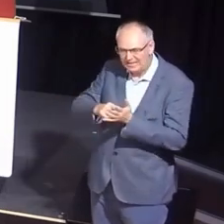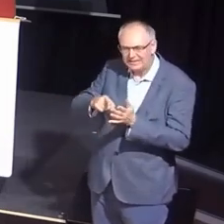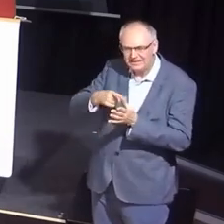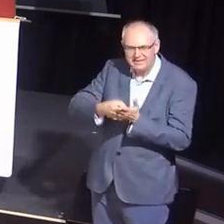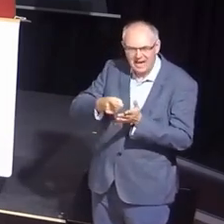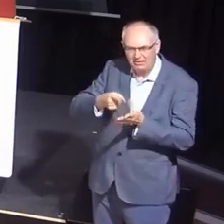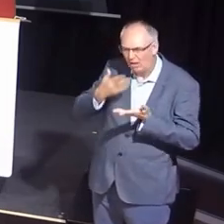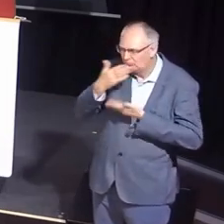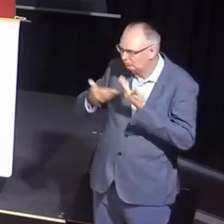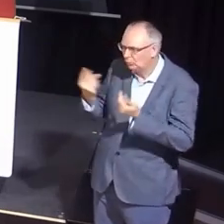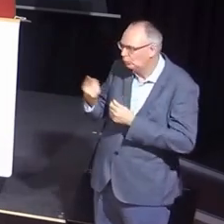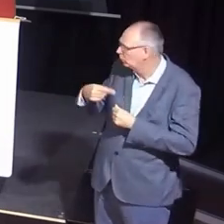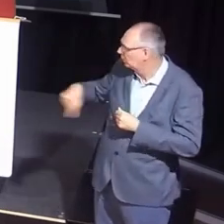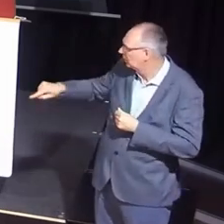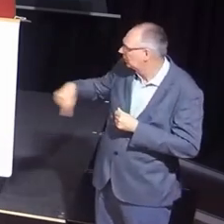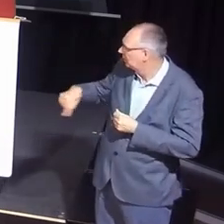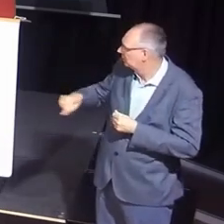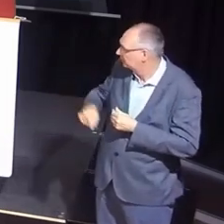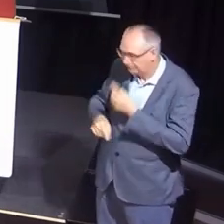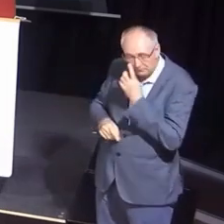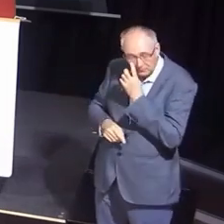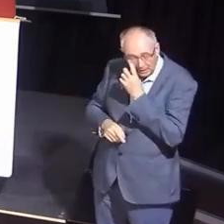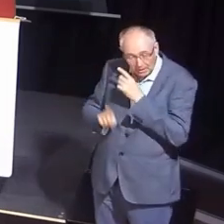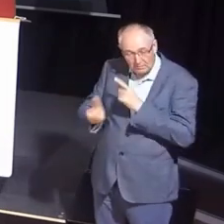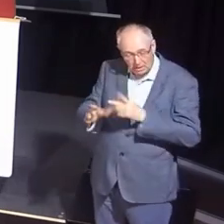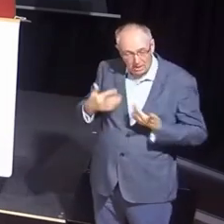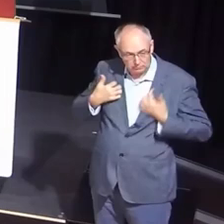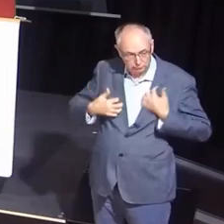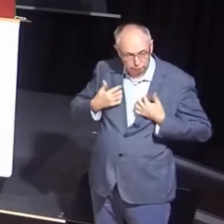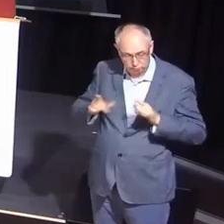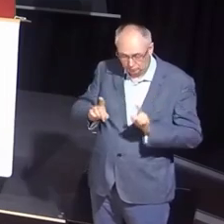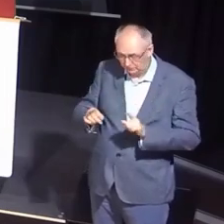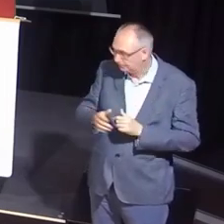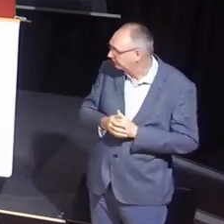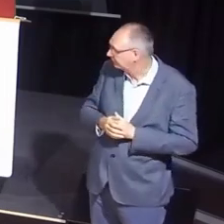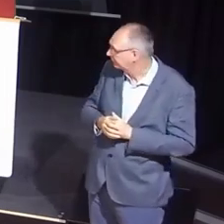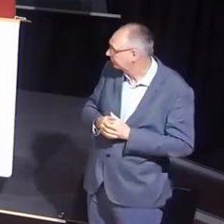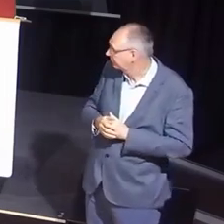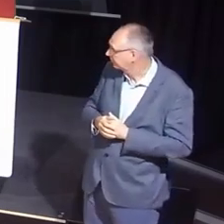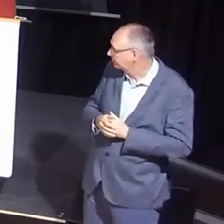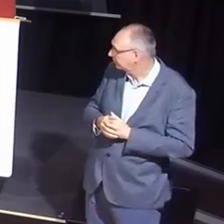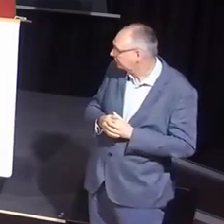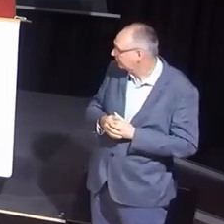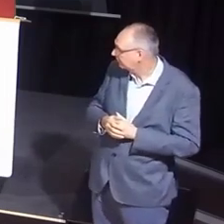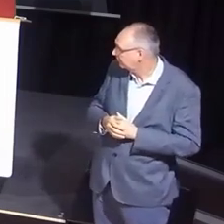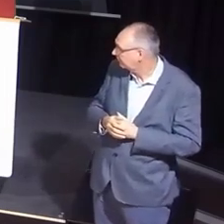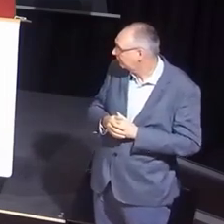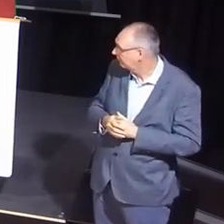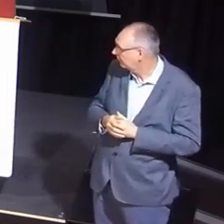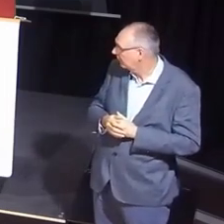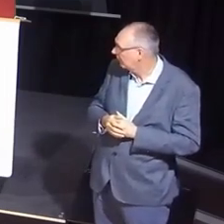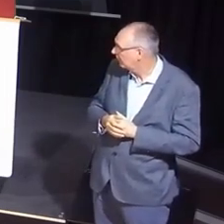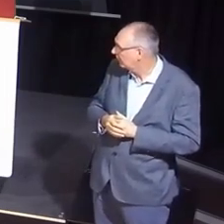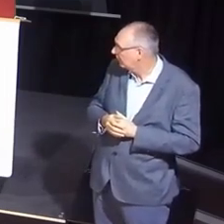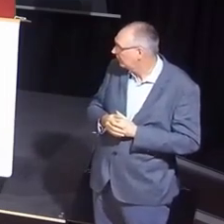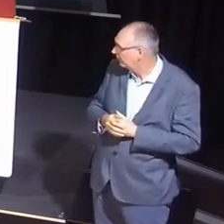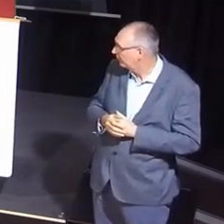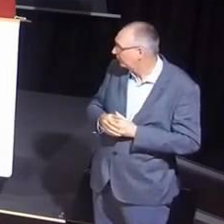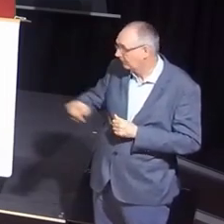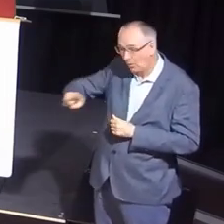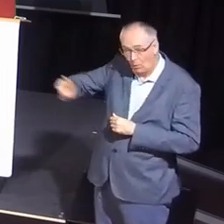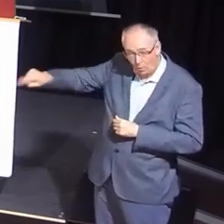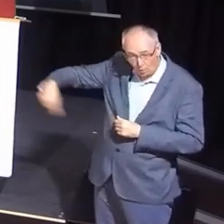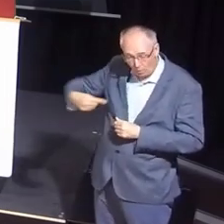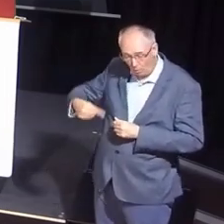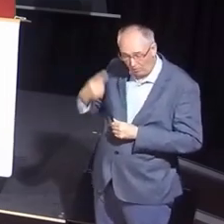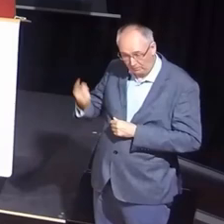intro, but something that I'm really excited about today is not only are the lovely people up here on stage